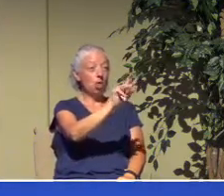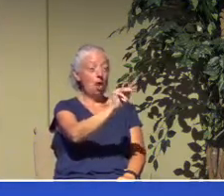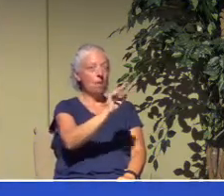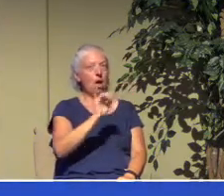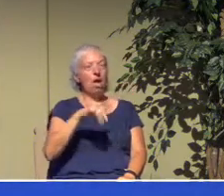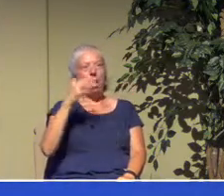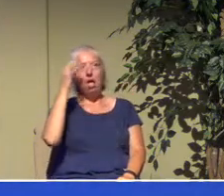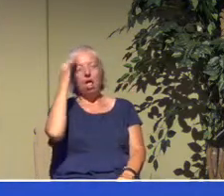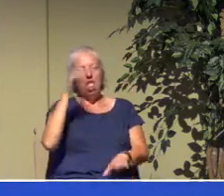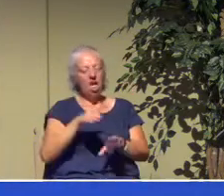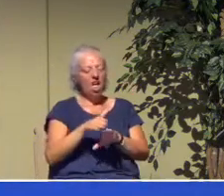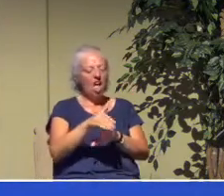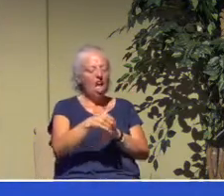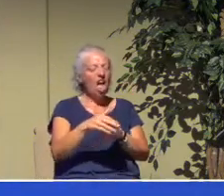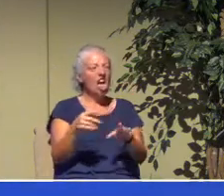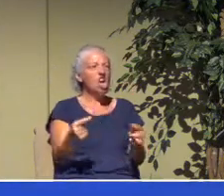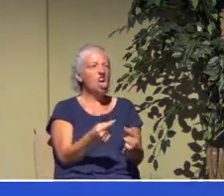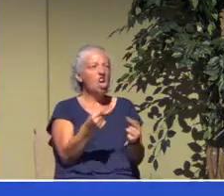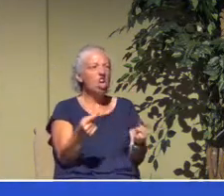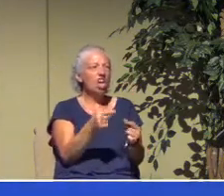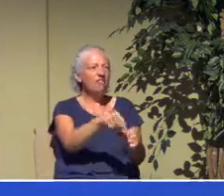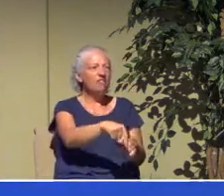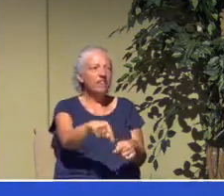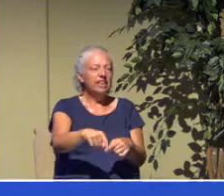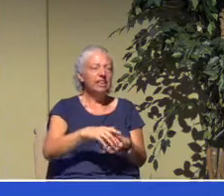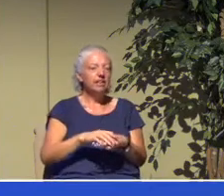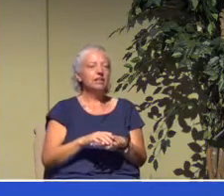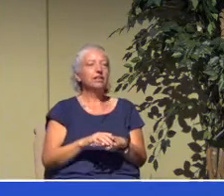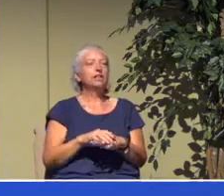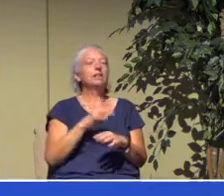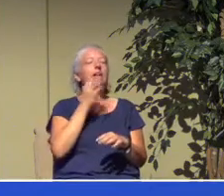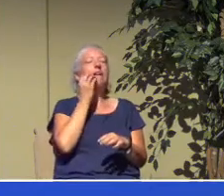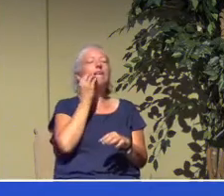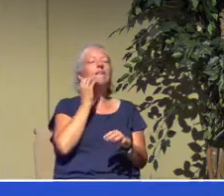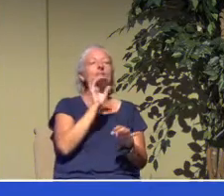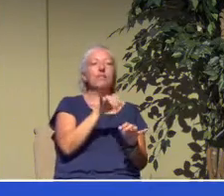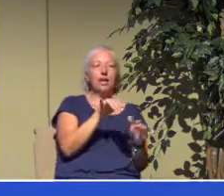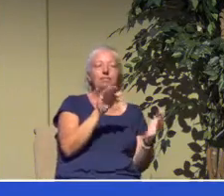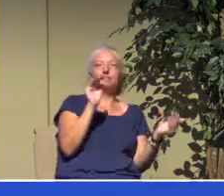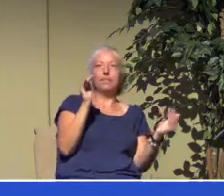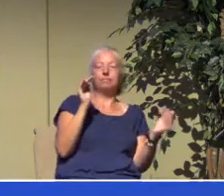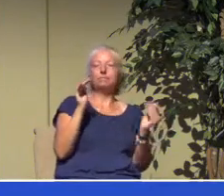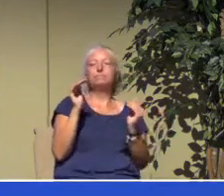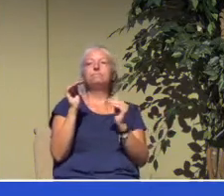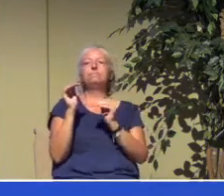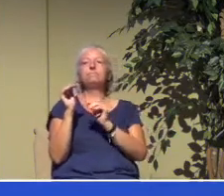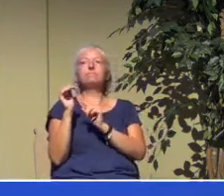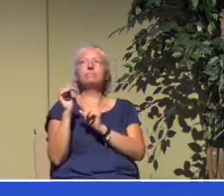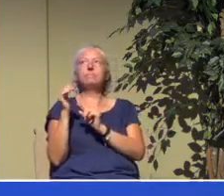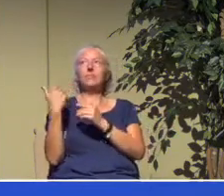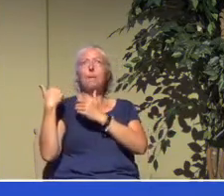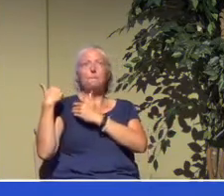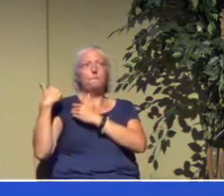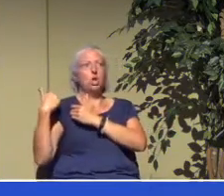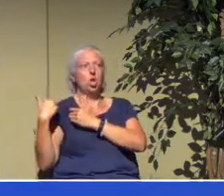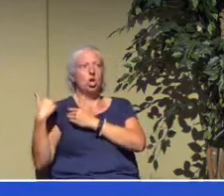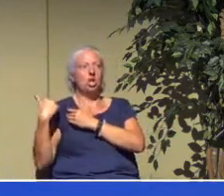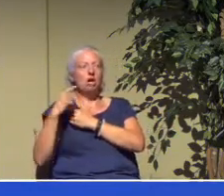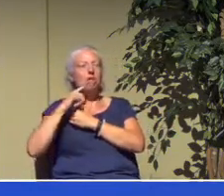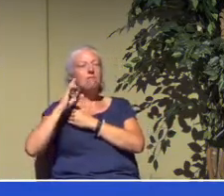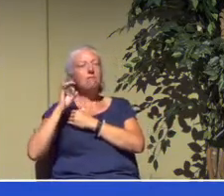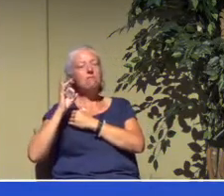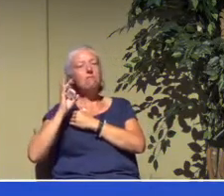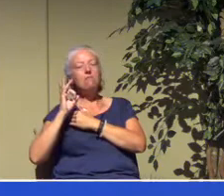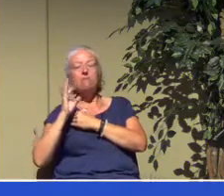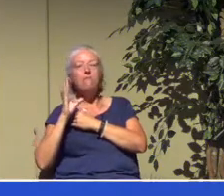ill-fitting yoke is one that is a burdensome, horrible thing, and Jesus says, I